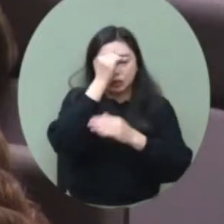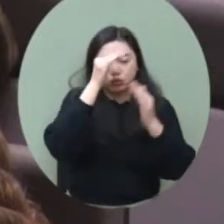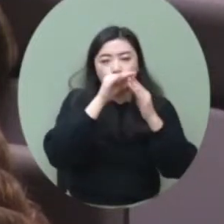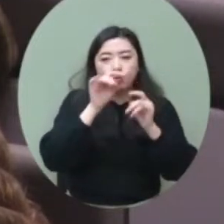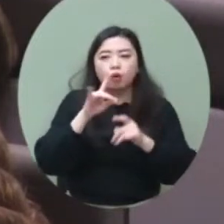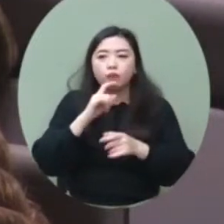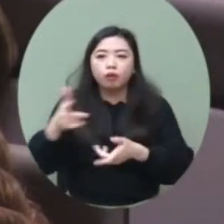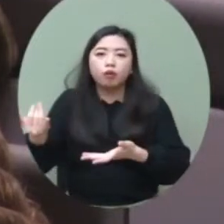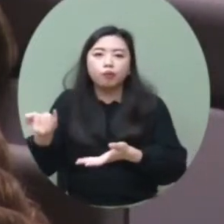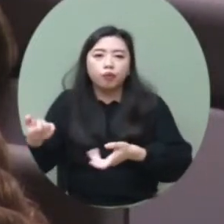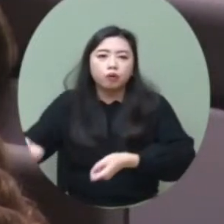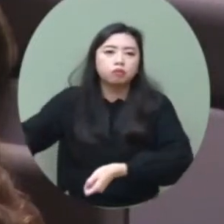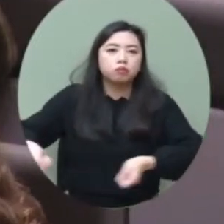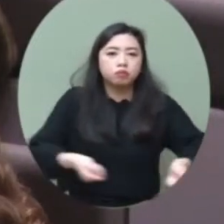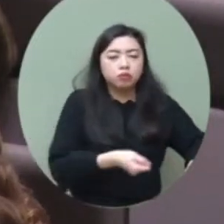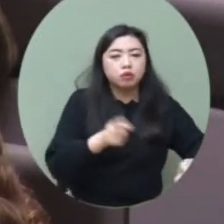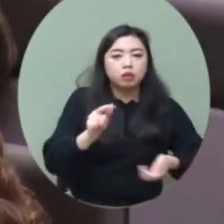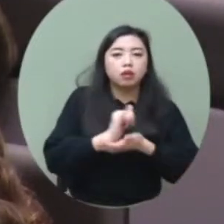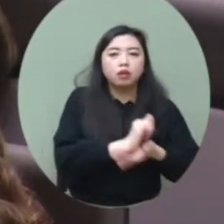Medical Center